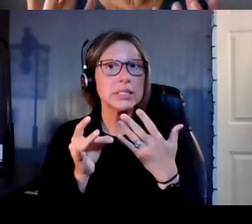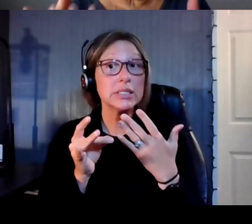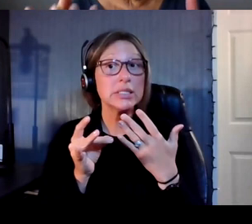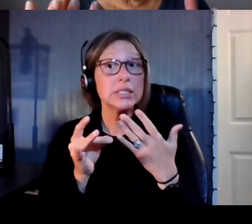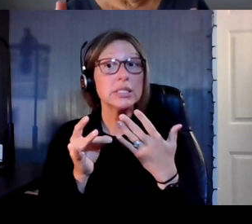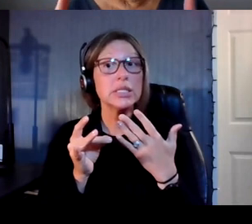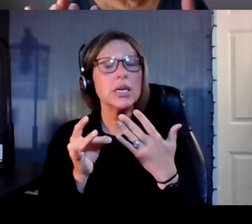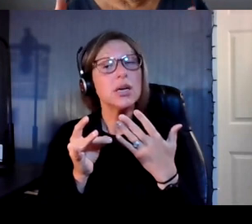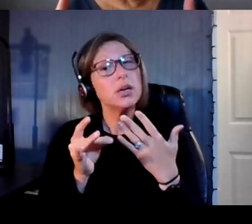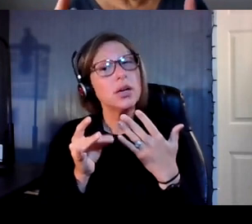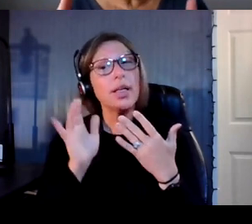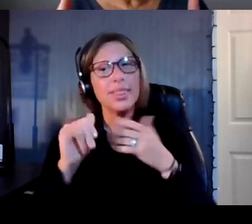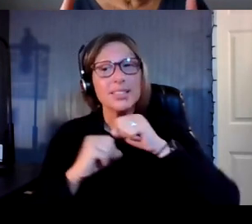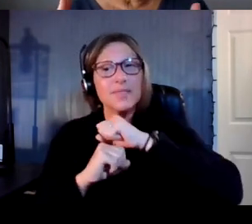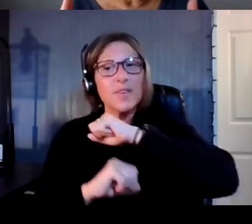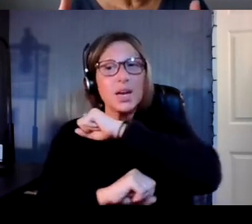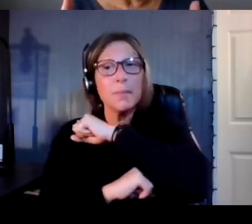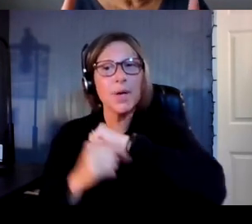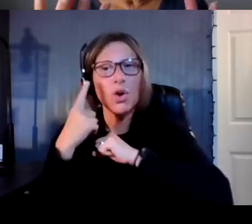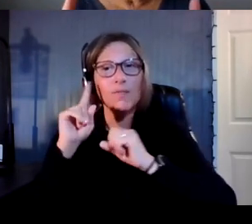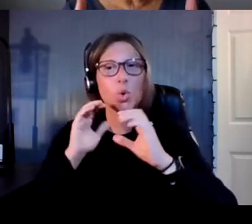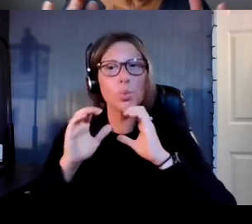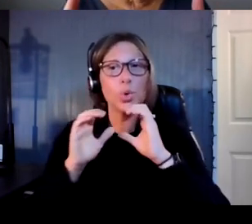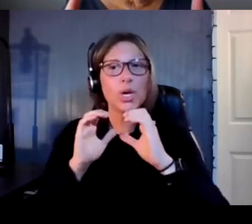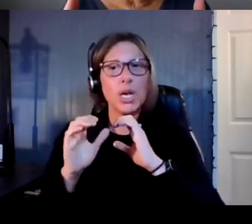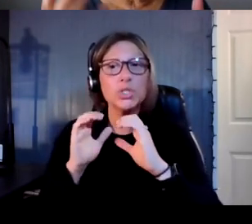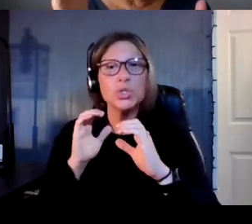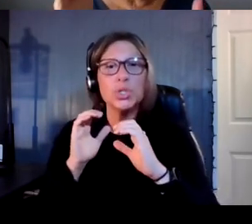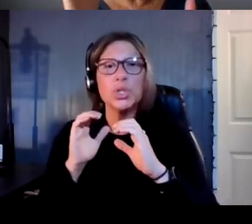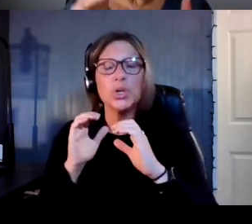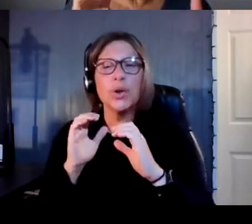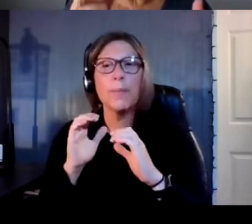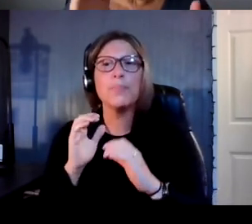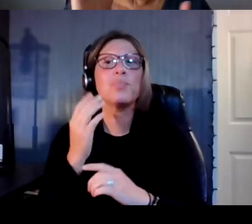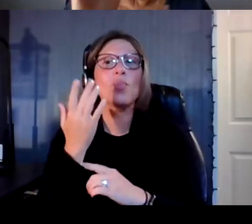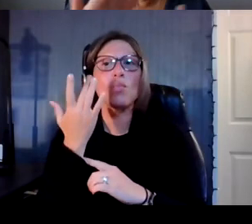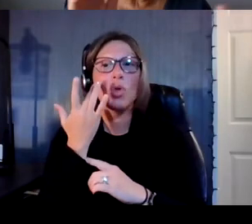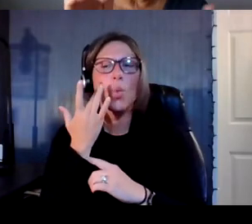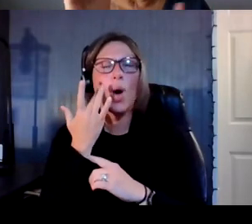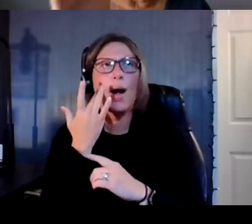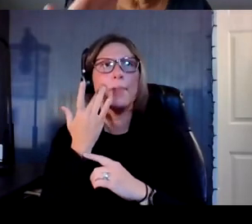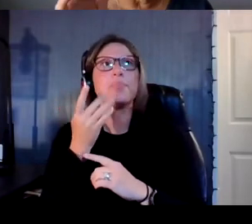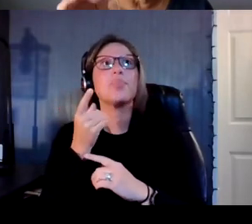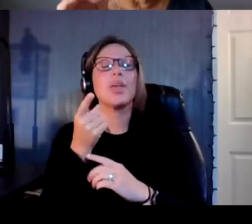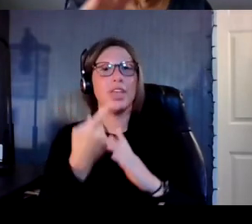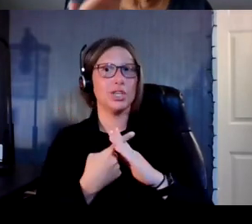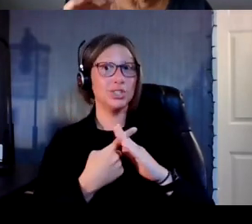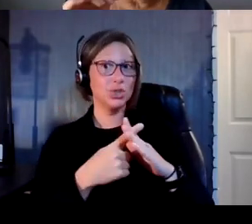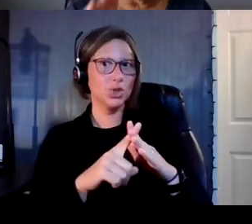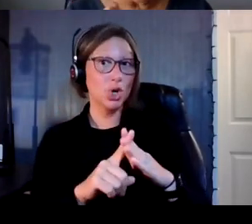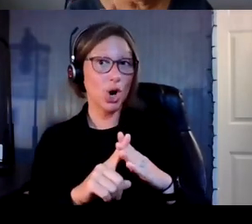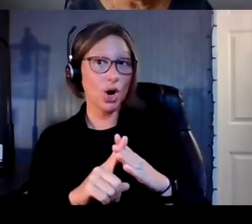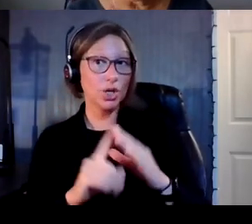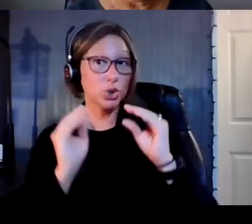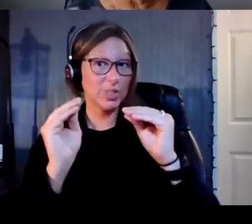really is a fundamental thing for communication, because when we do that, first of all, they're initiating. That's teaching them